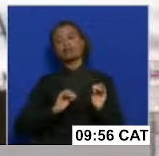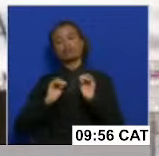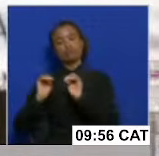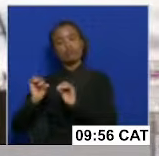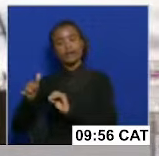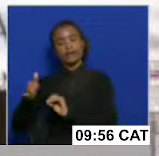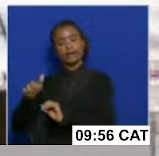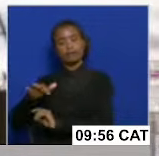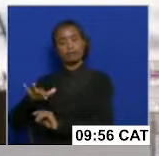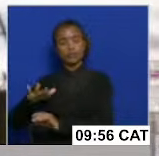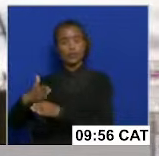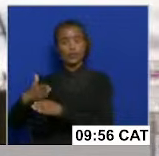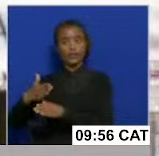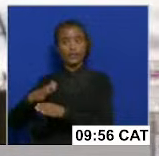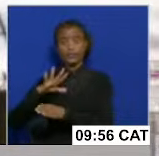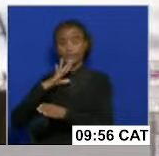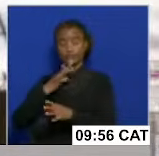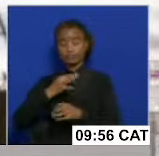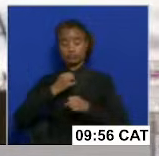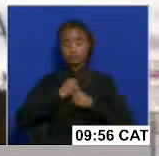who are still in operations?